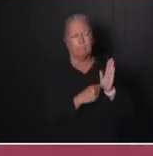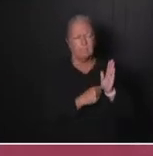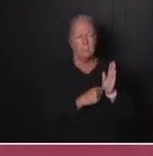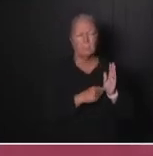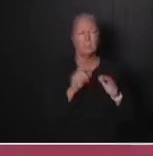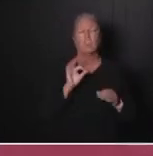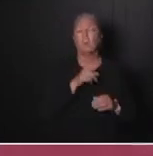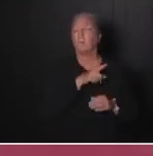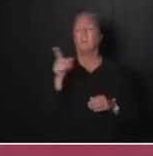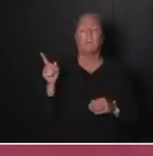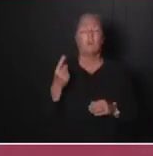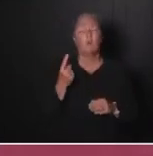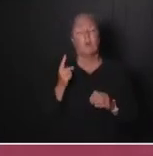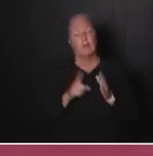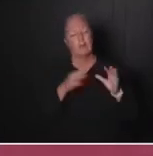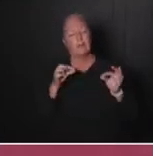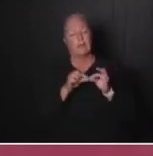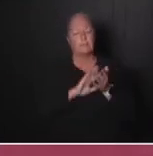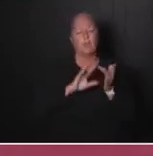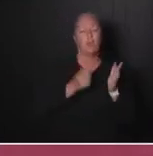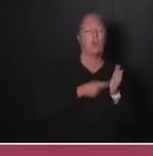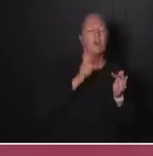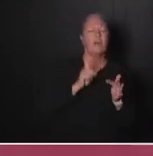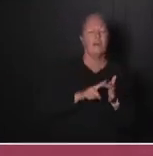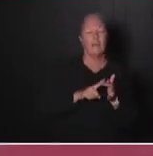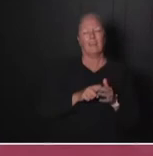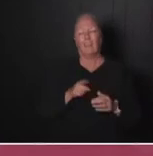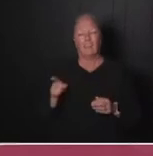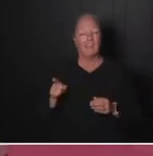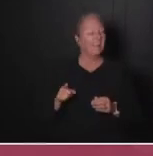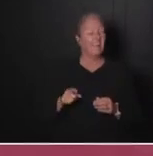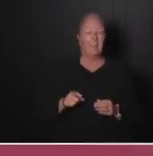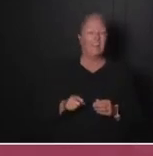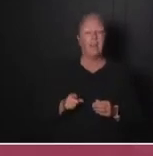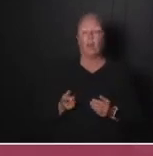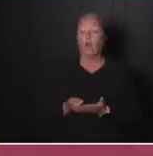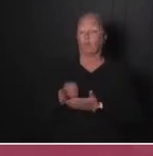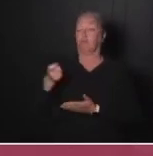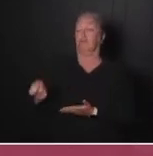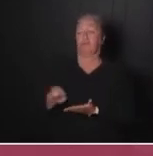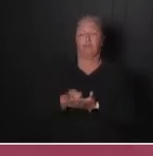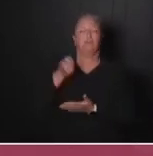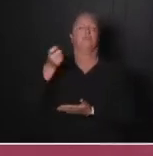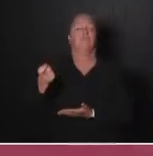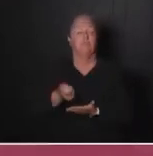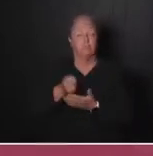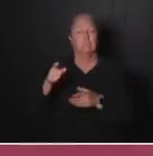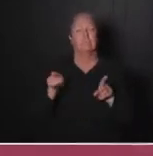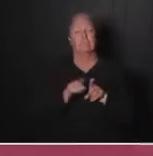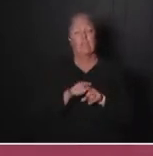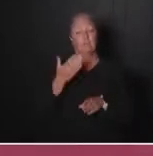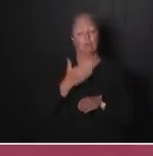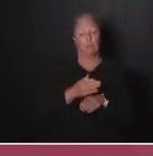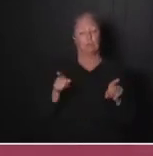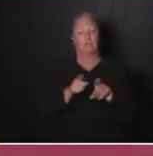cowboy labour hire firms to guarantee a pretty simple principle, same job, same